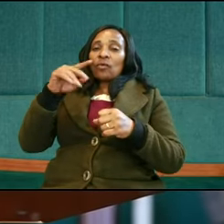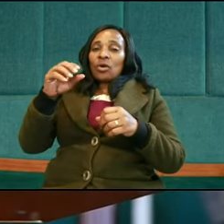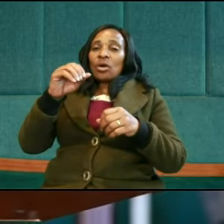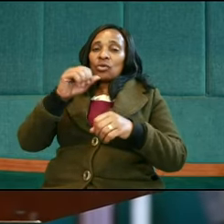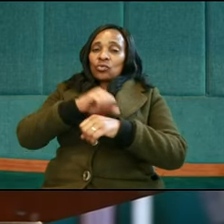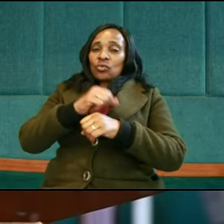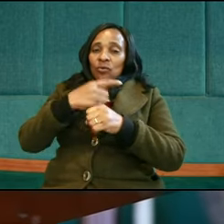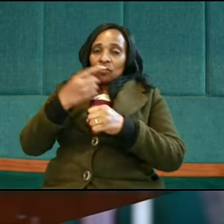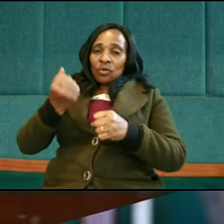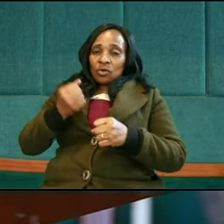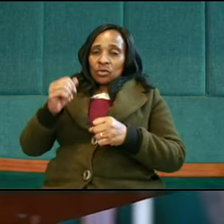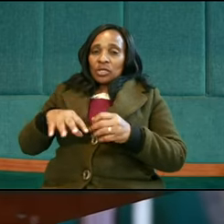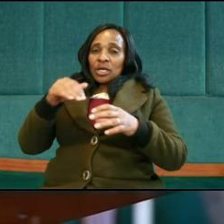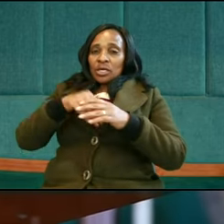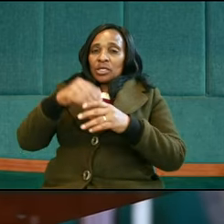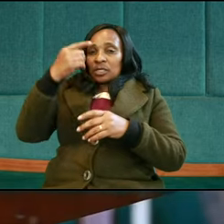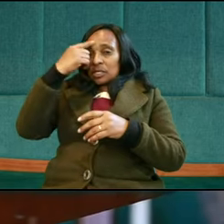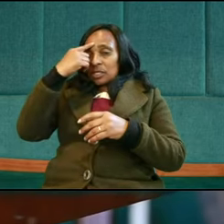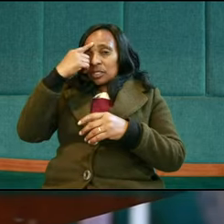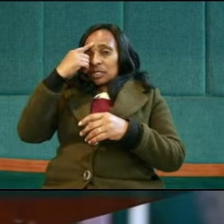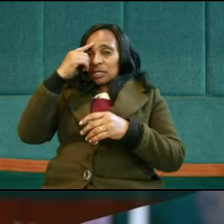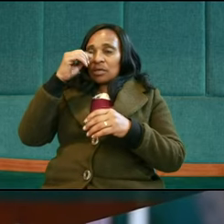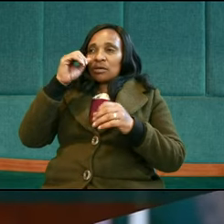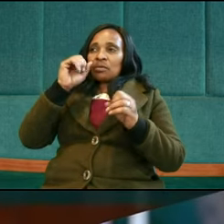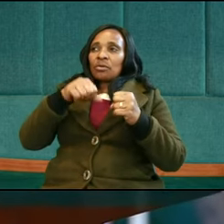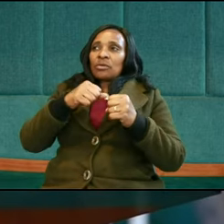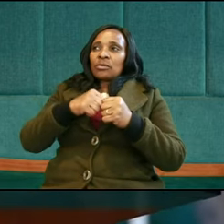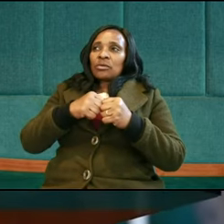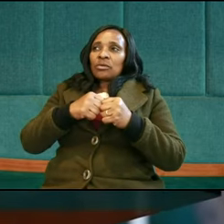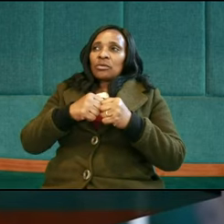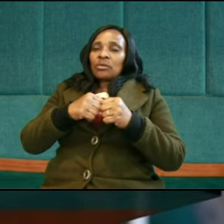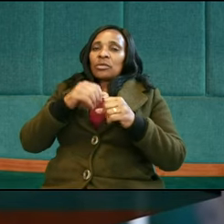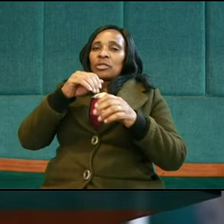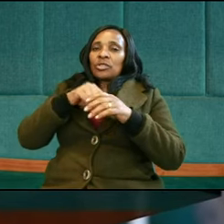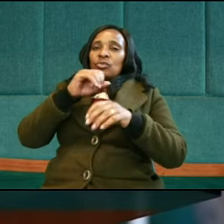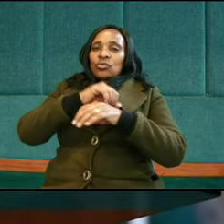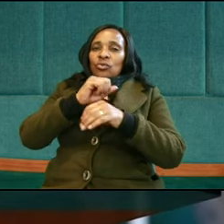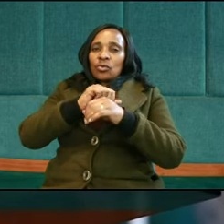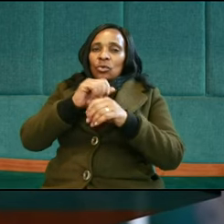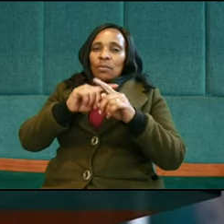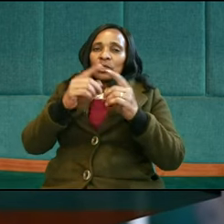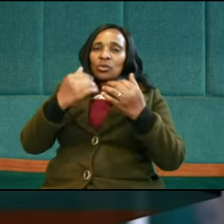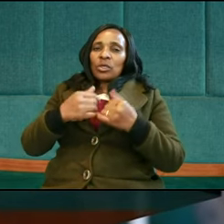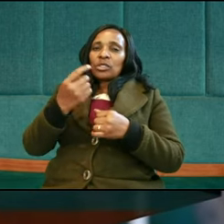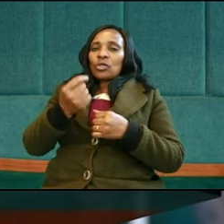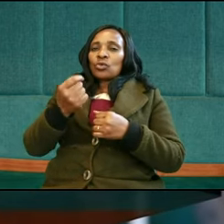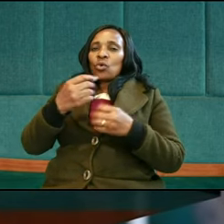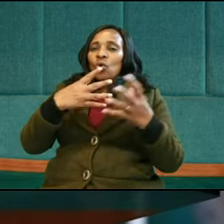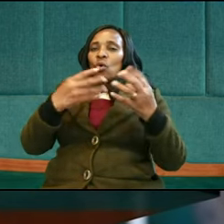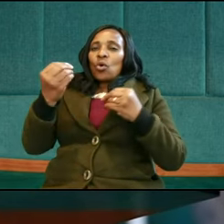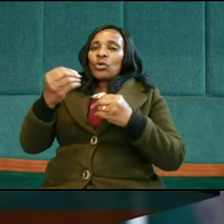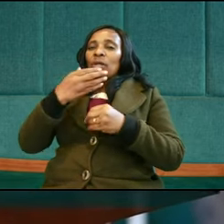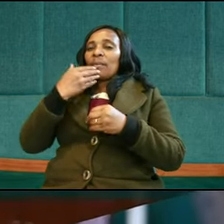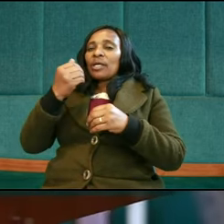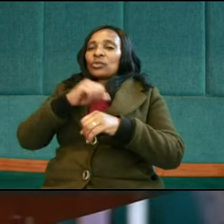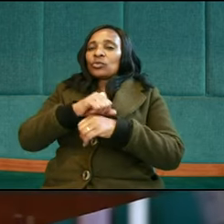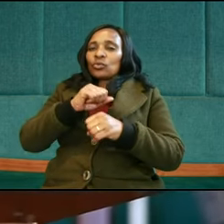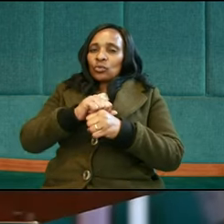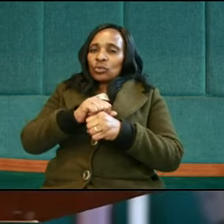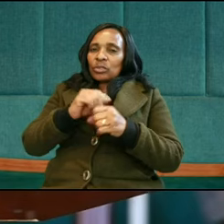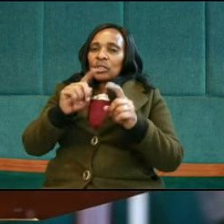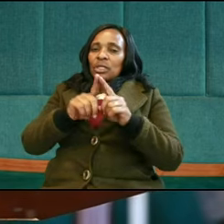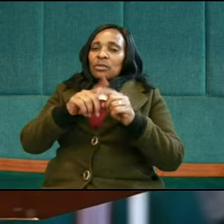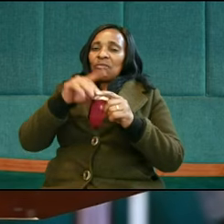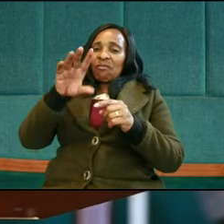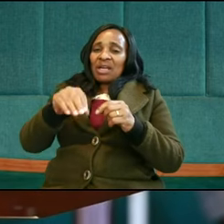daughter in India. He didn't want Amira to go to just any school. He wanted the little girl to go to the best school. But where could he find such a